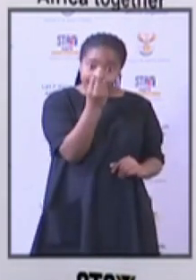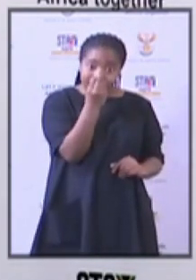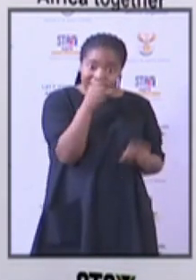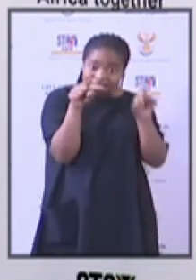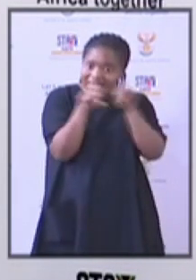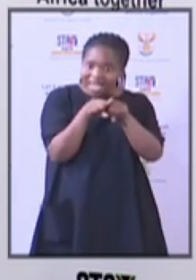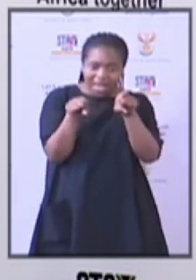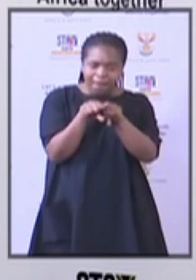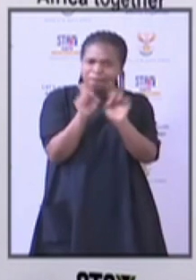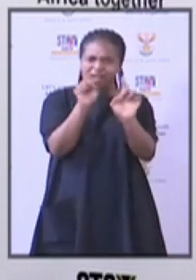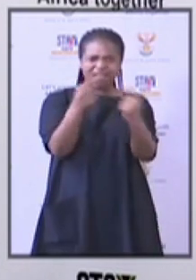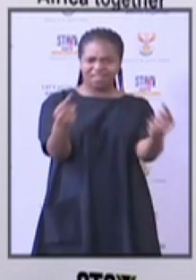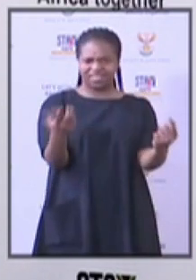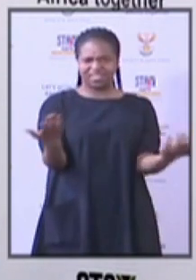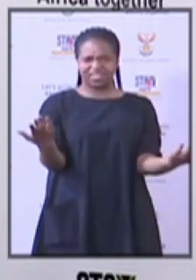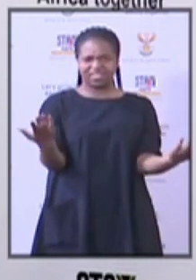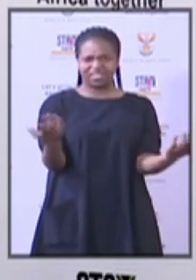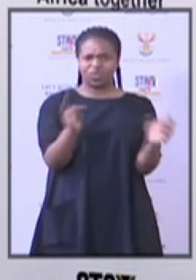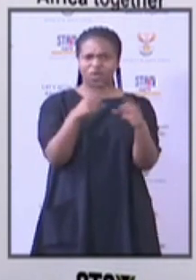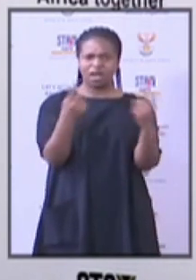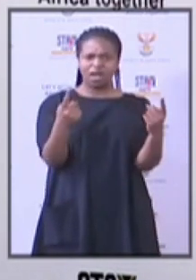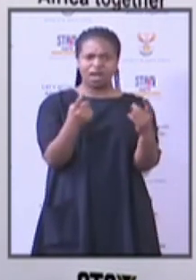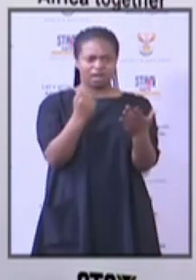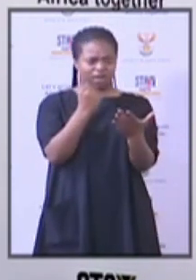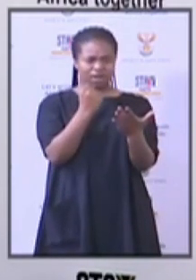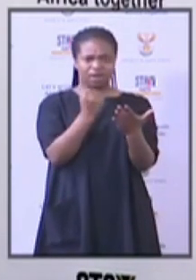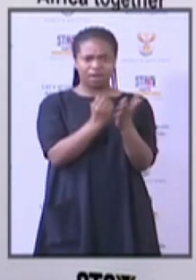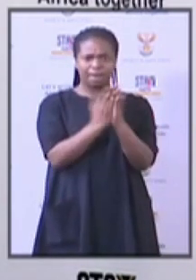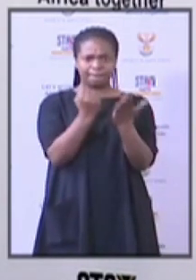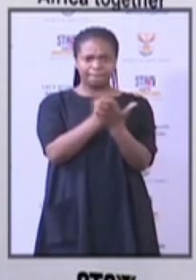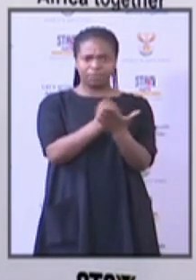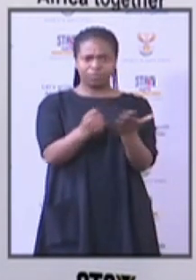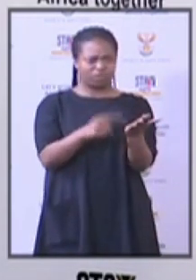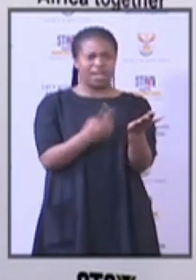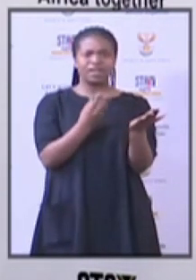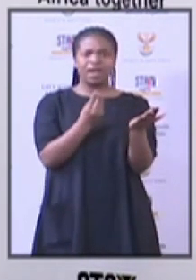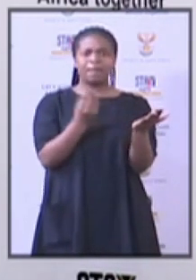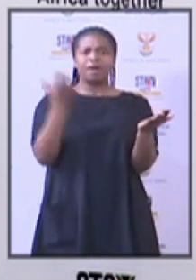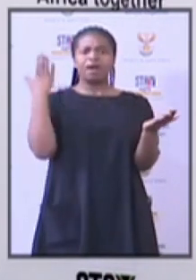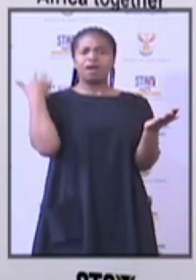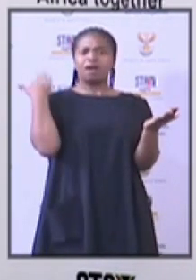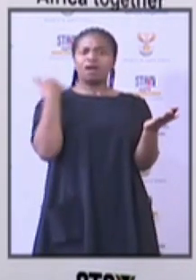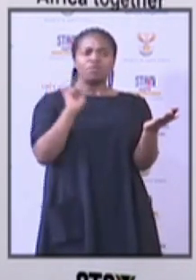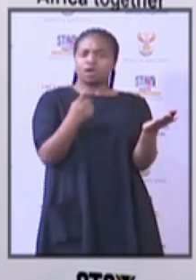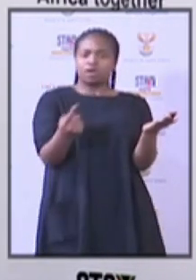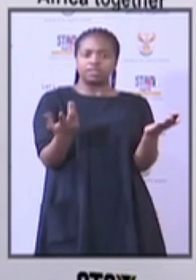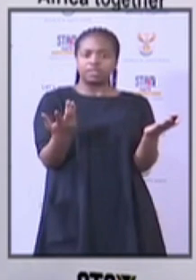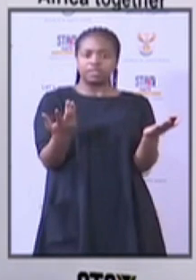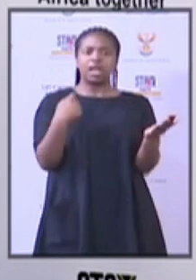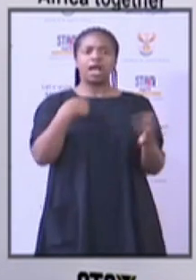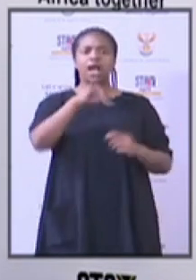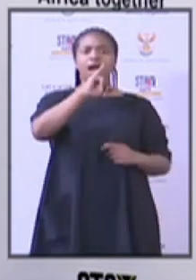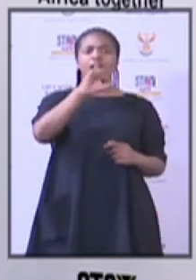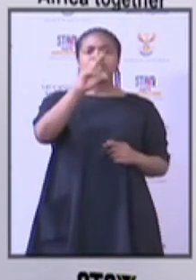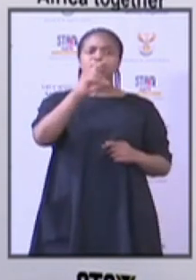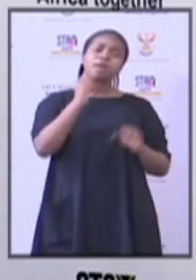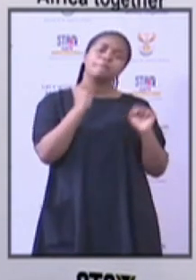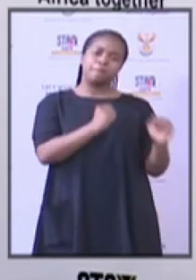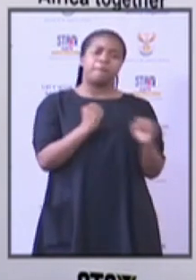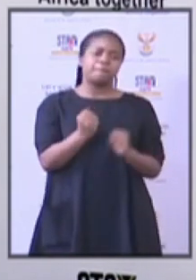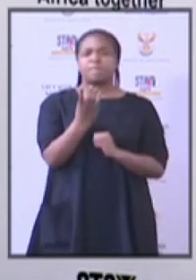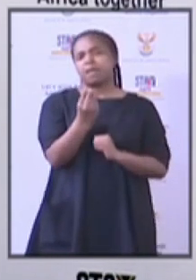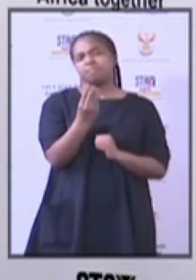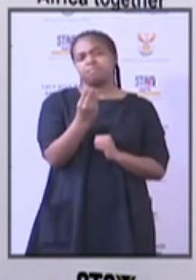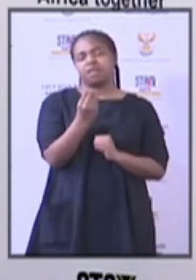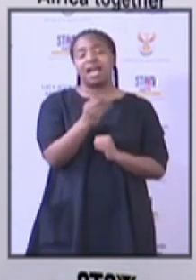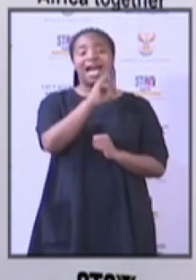be repeated. We cannot give you a passport that holds the number we used to hold before, like an ID. If you apply for an ID, you have